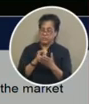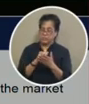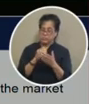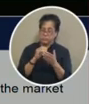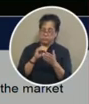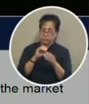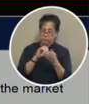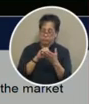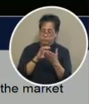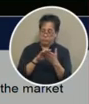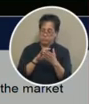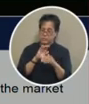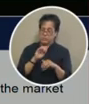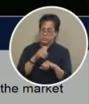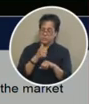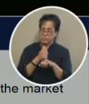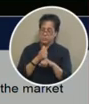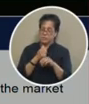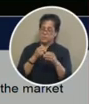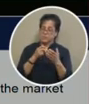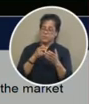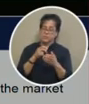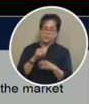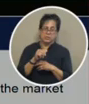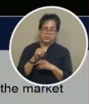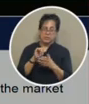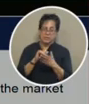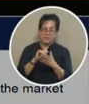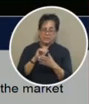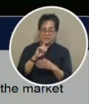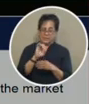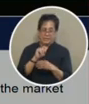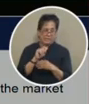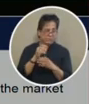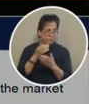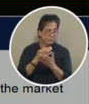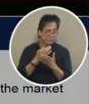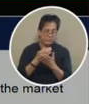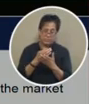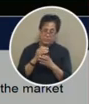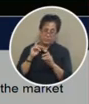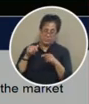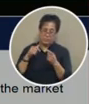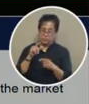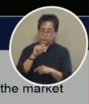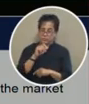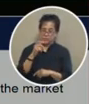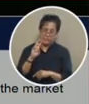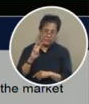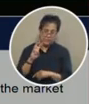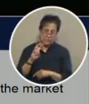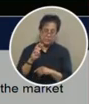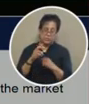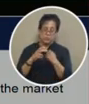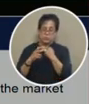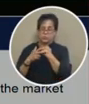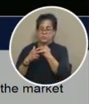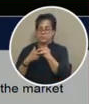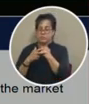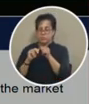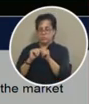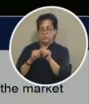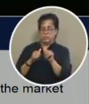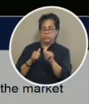established. We've saved $46 million in debt refinancing since 2016. And then we've been able to save or